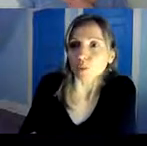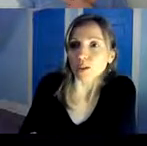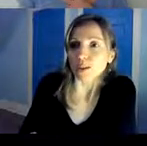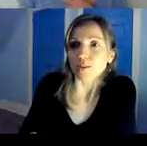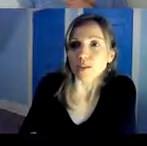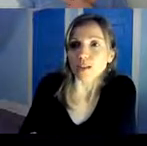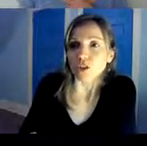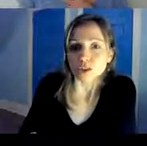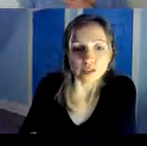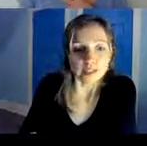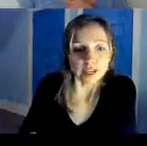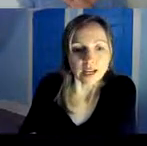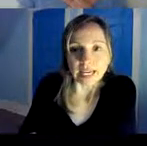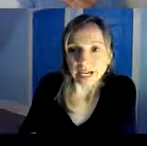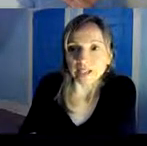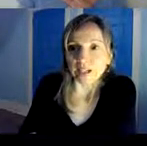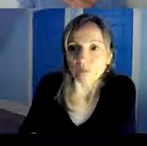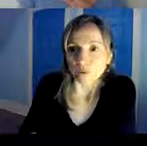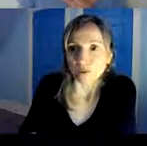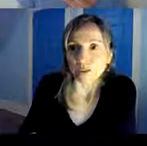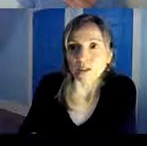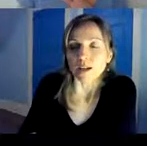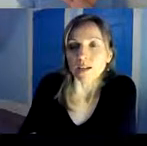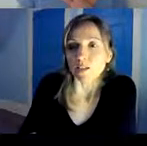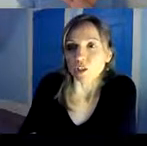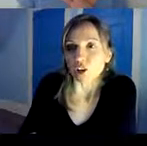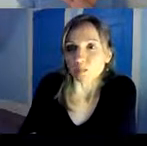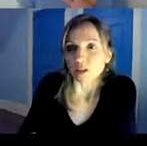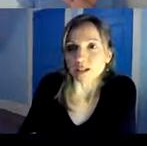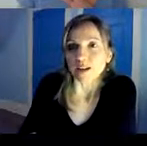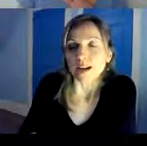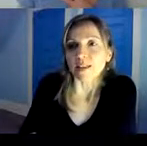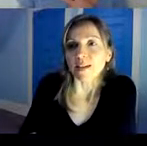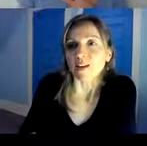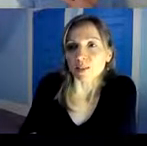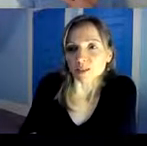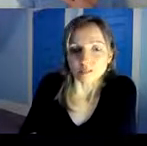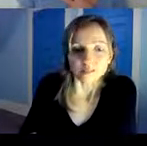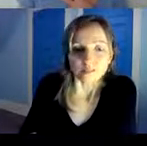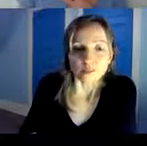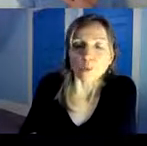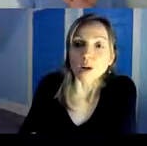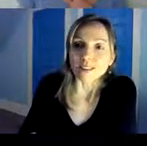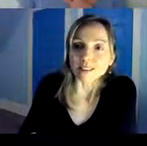all of you with gloves and shears, and cut and roll it as if it's a carpet, and then get rid of it. Rake the